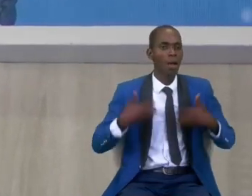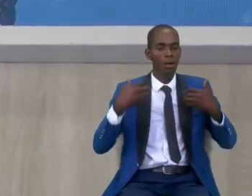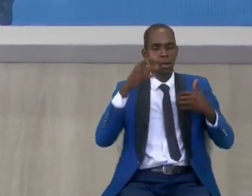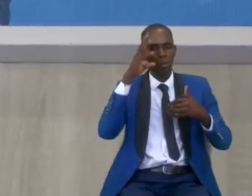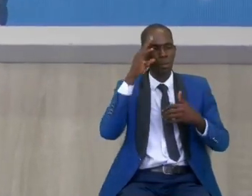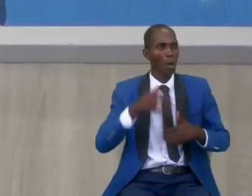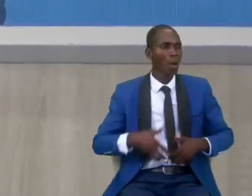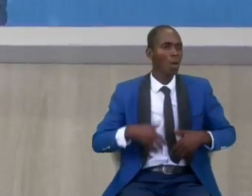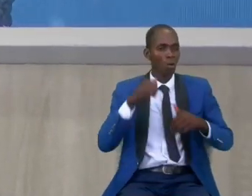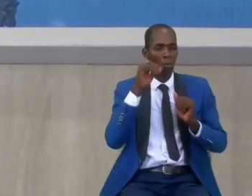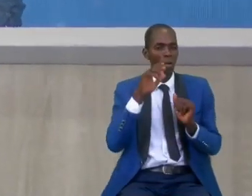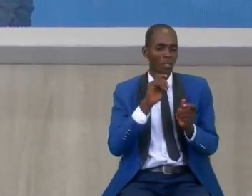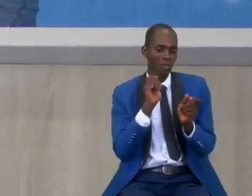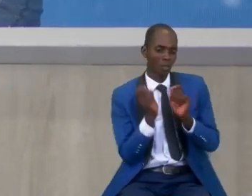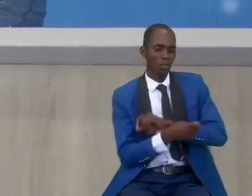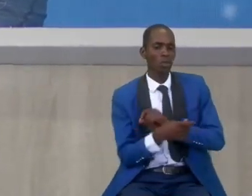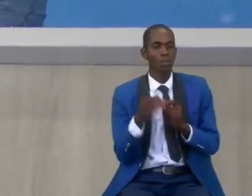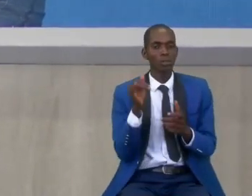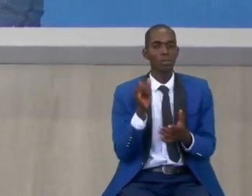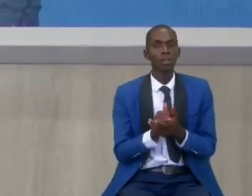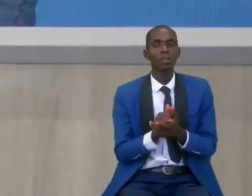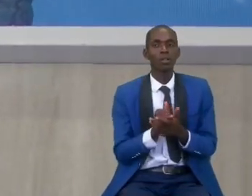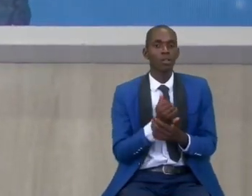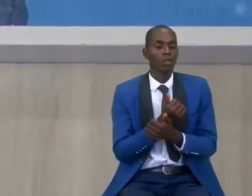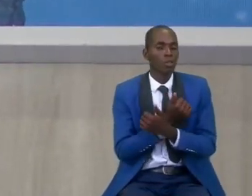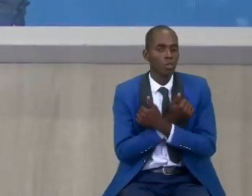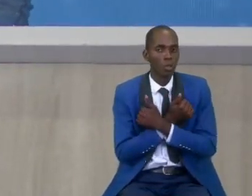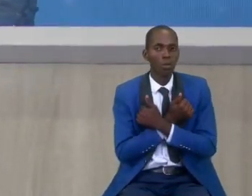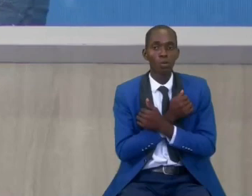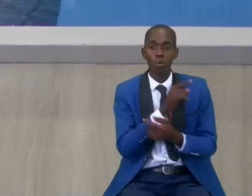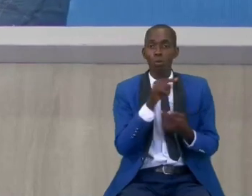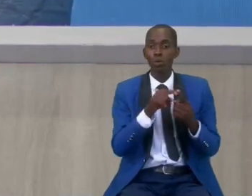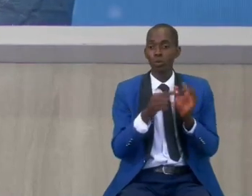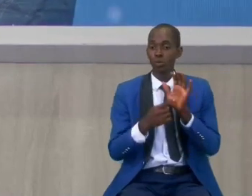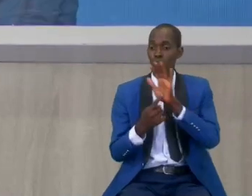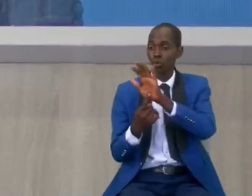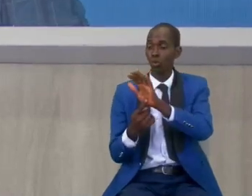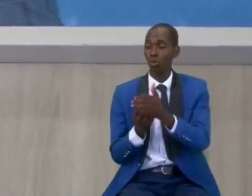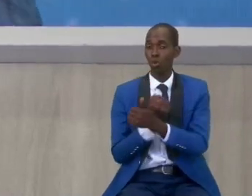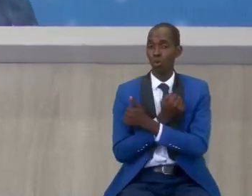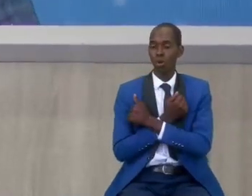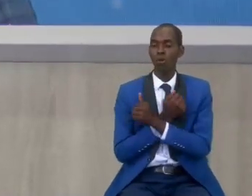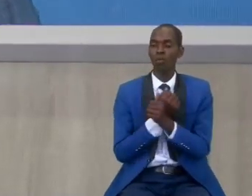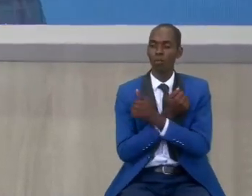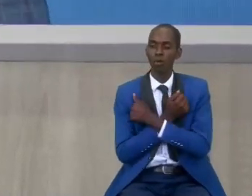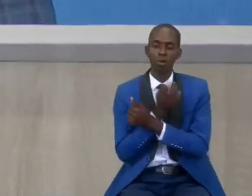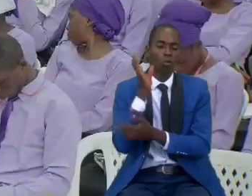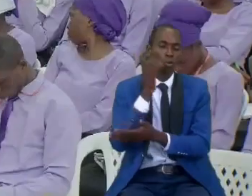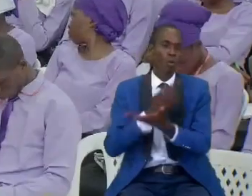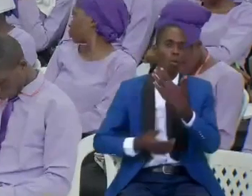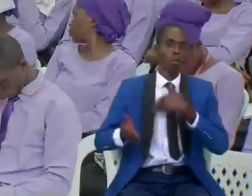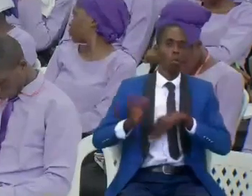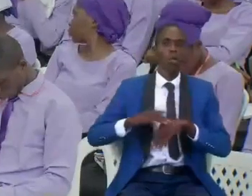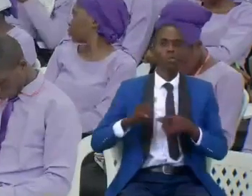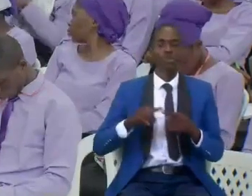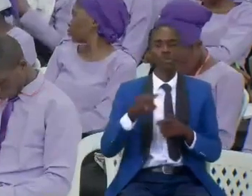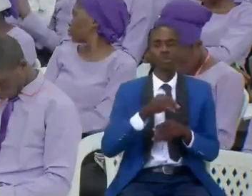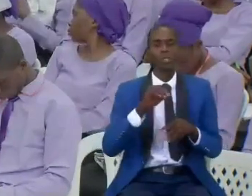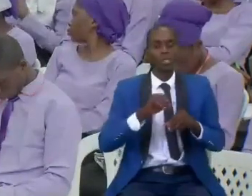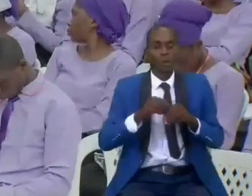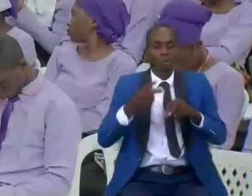show love, love will come back to you in multiplied fold in Jesus' name. We